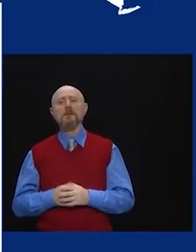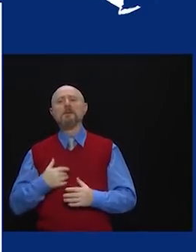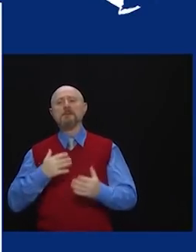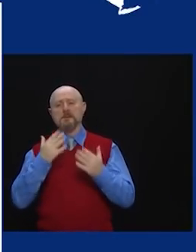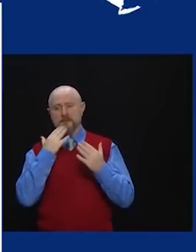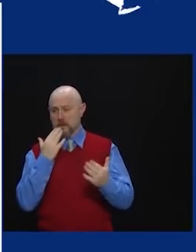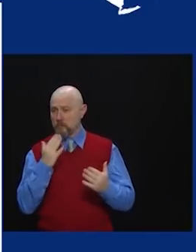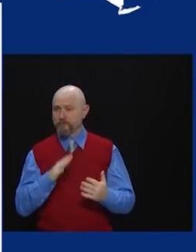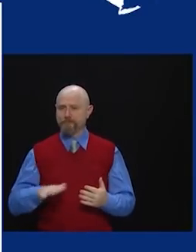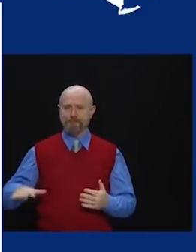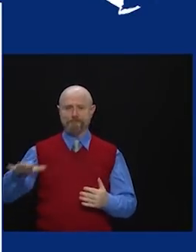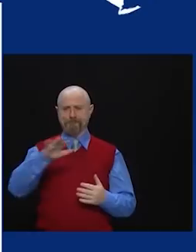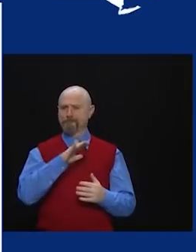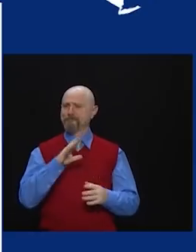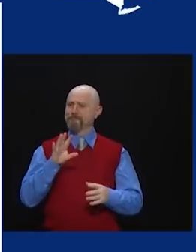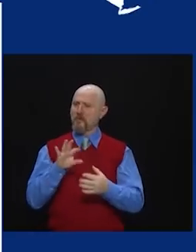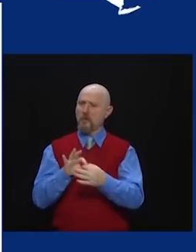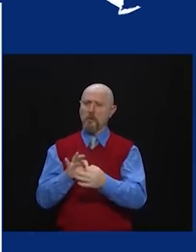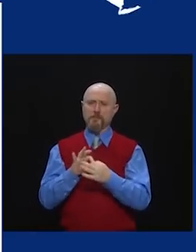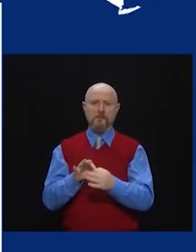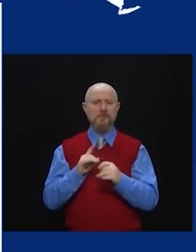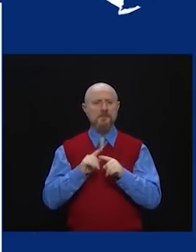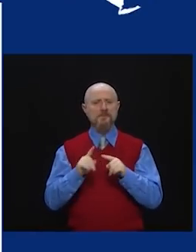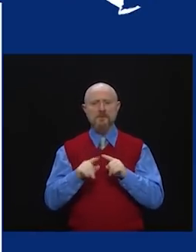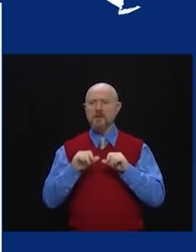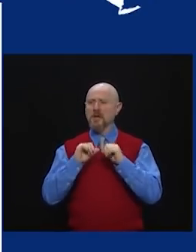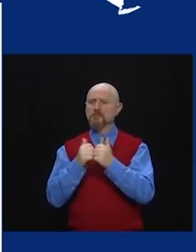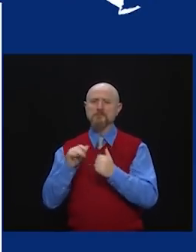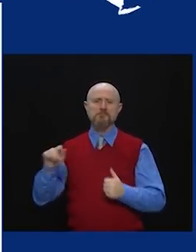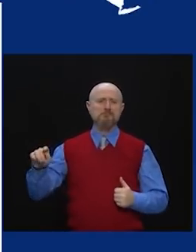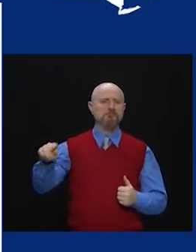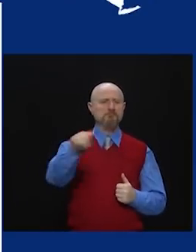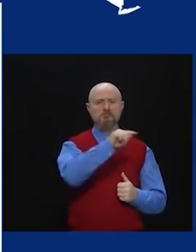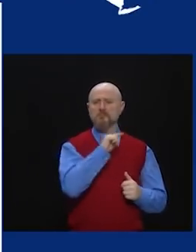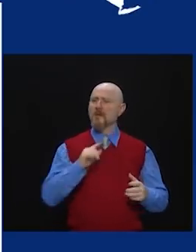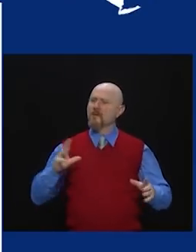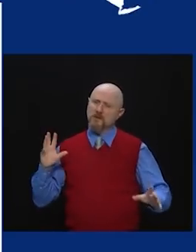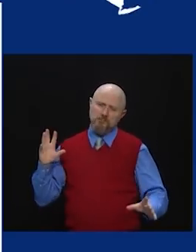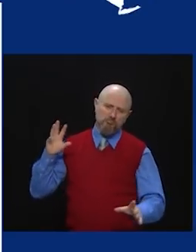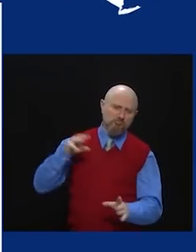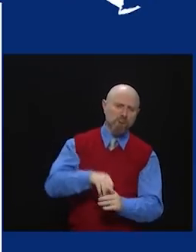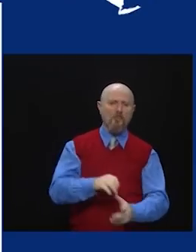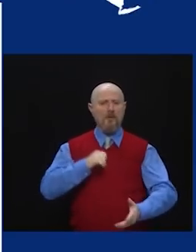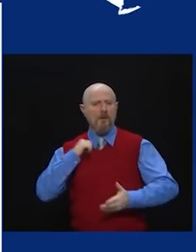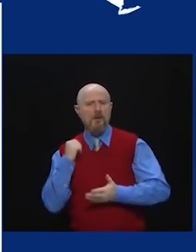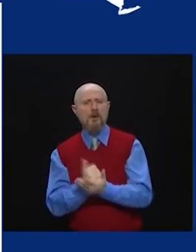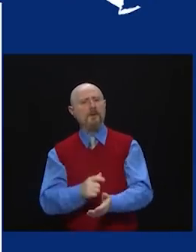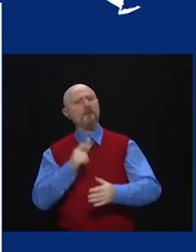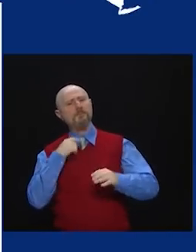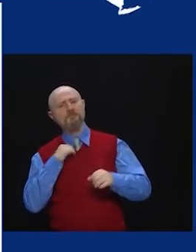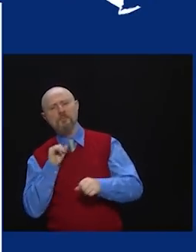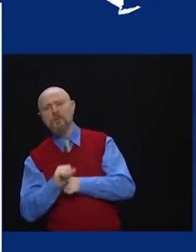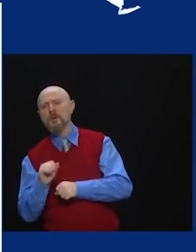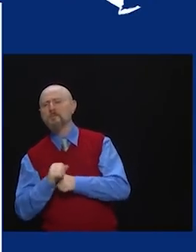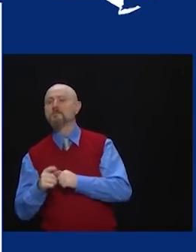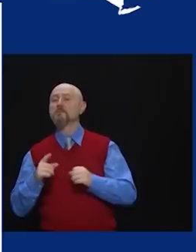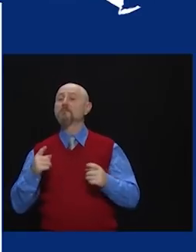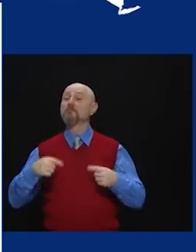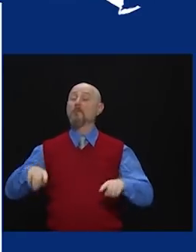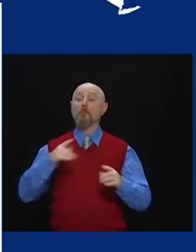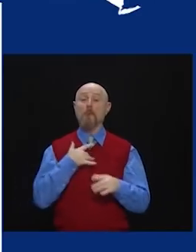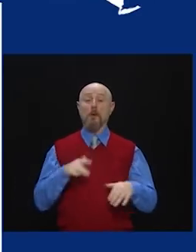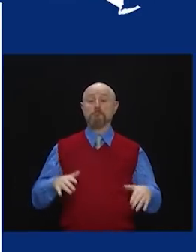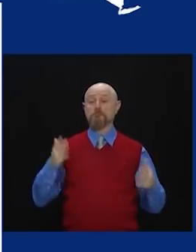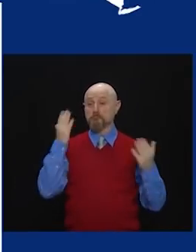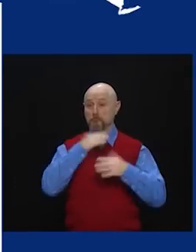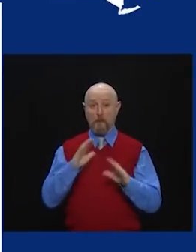state government who are stepping up and helping assist in this effort. So you don't see what's going on behind the scenes, but it's an incredible military-style